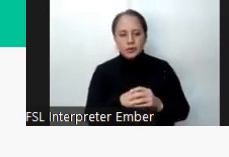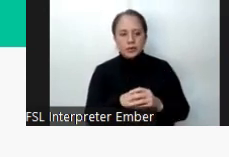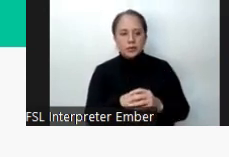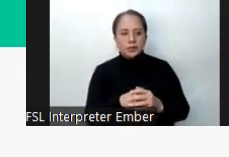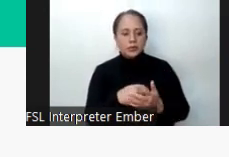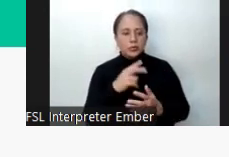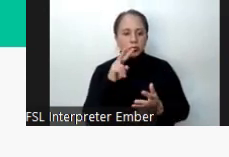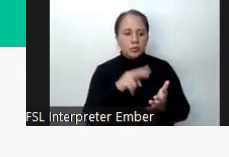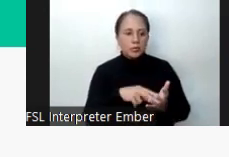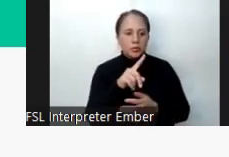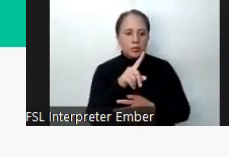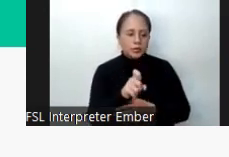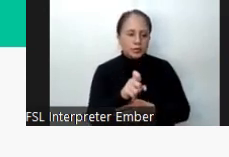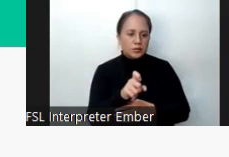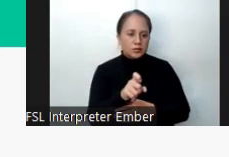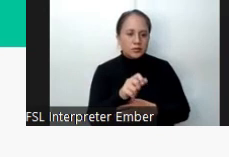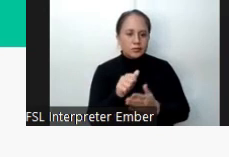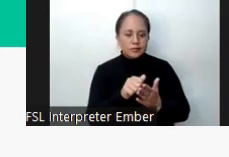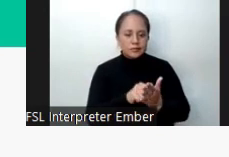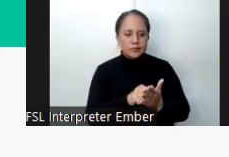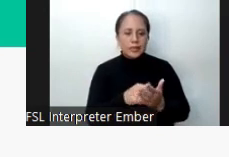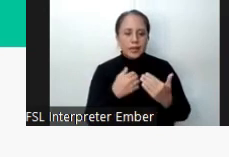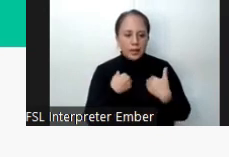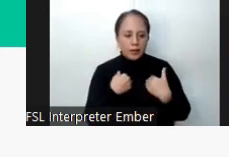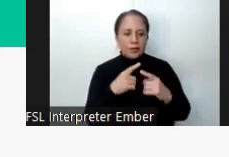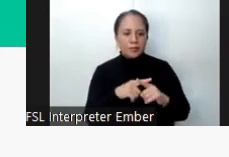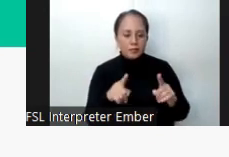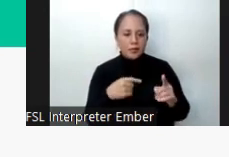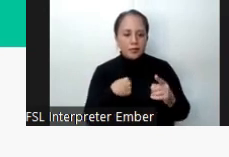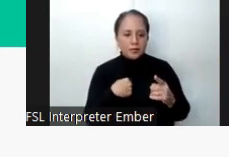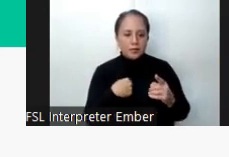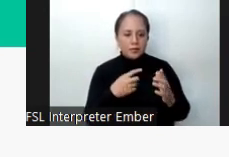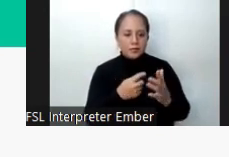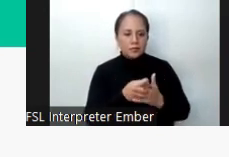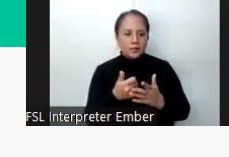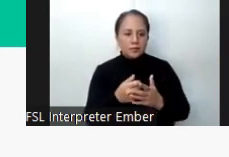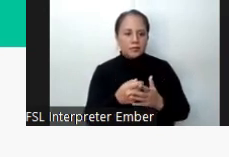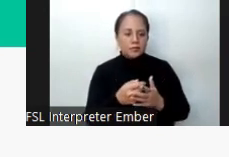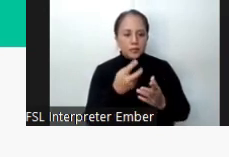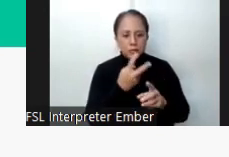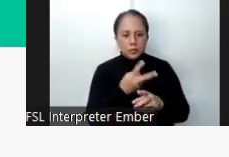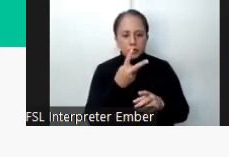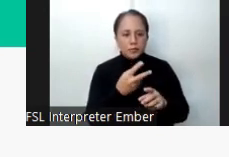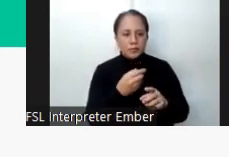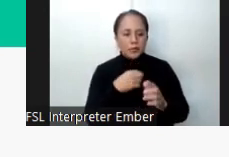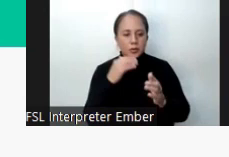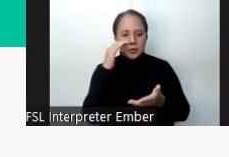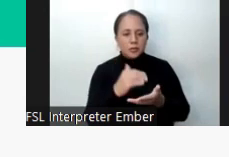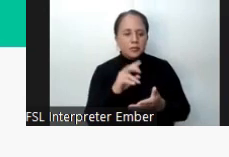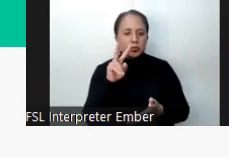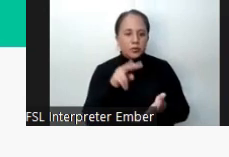Initially, 2,130 articles surfaced, but after removing the duplicates, the number was reduced